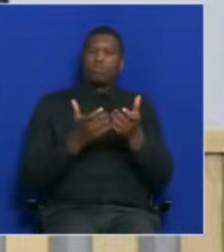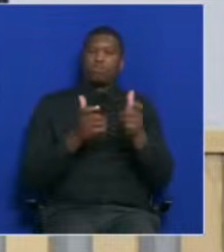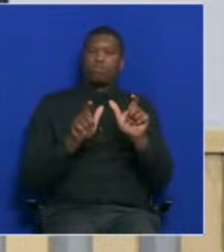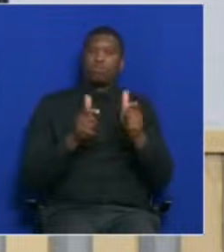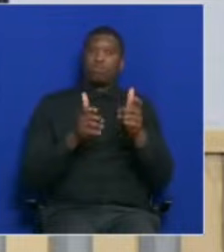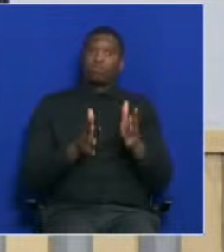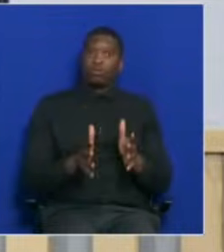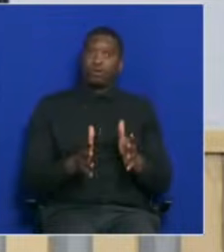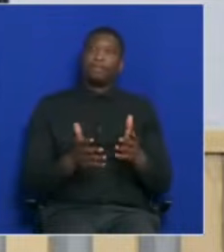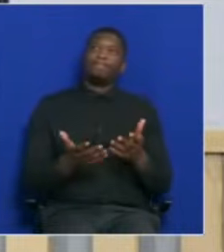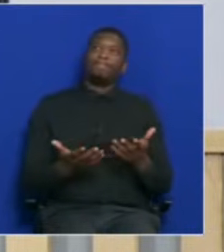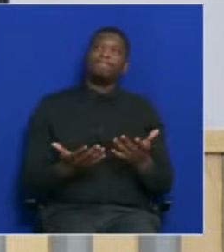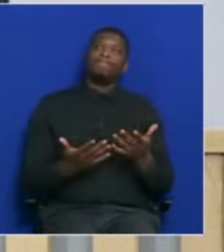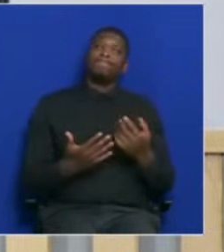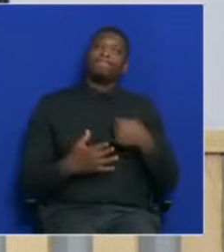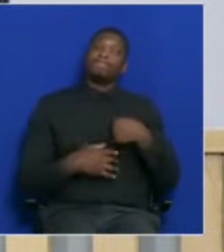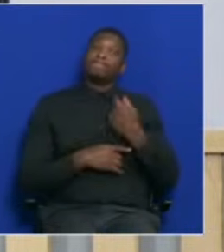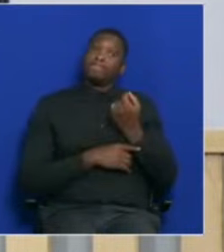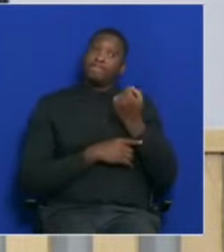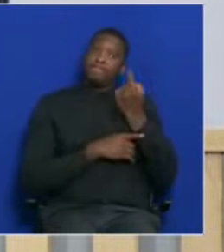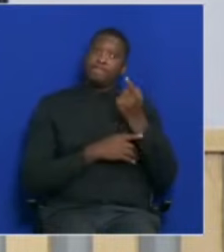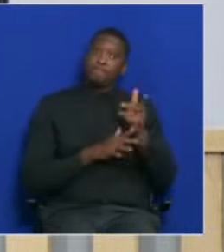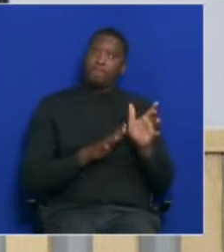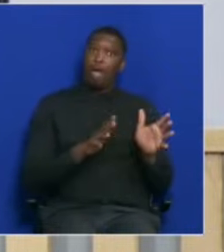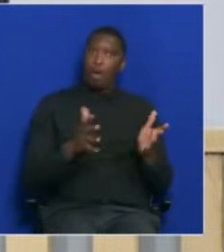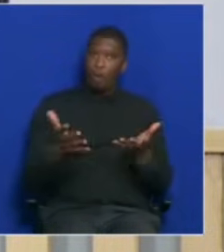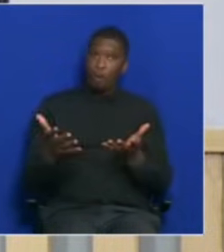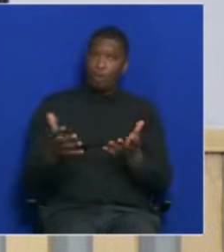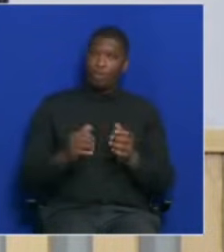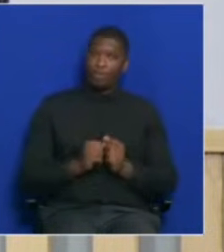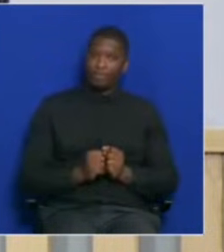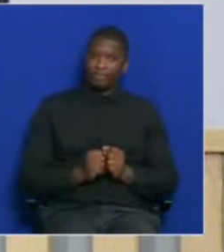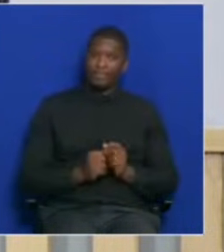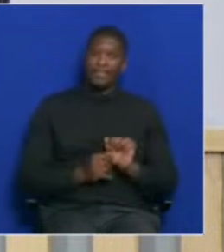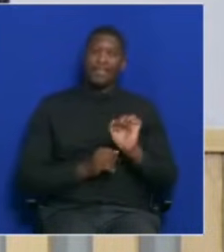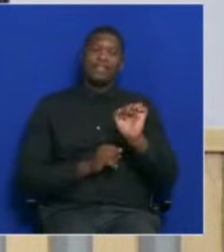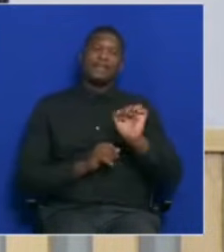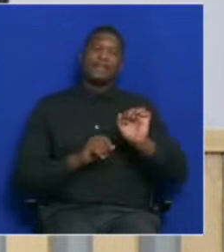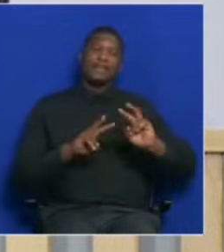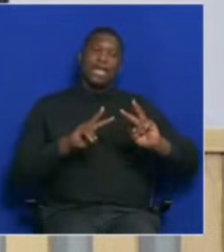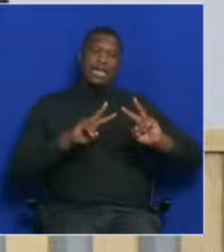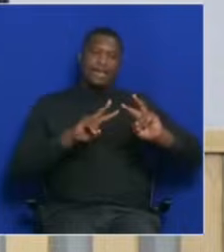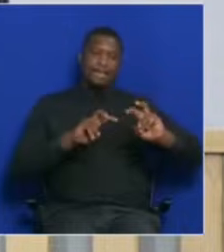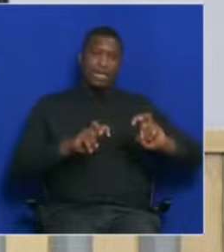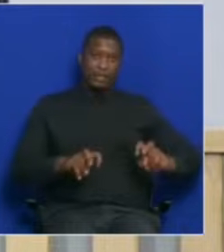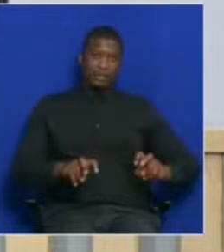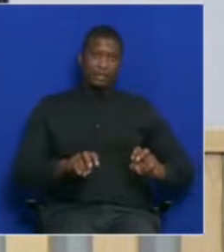as I understand it, the investigating director at the time, Advocate Grenier,